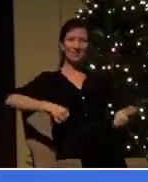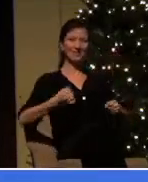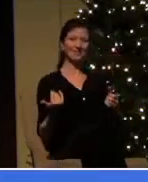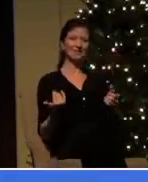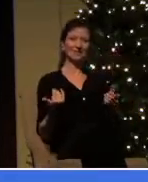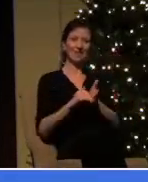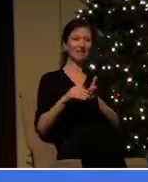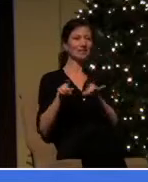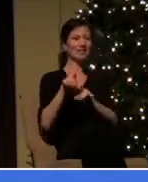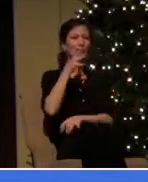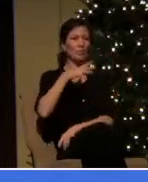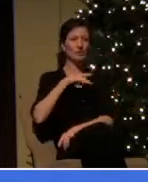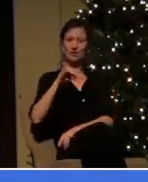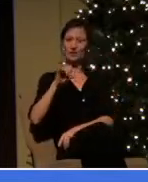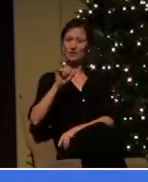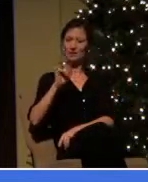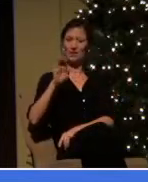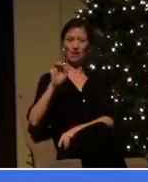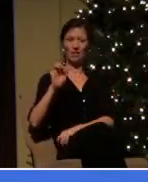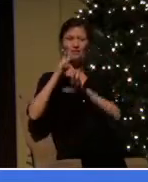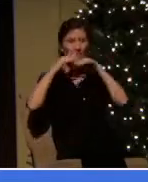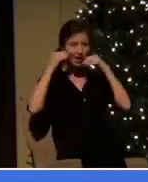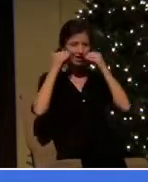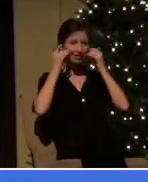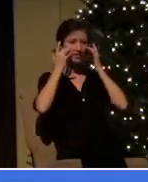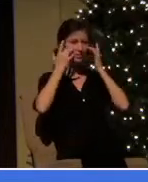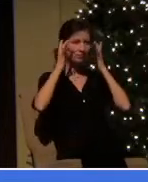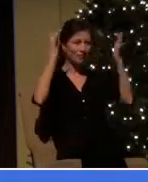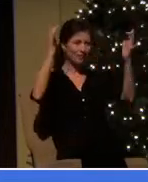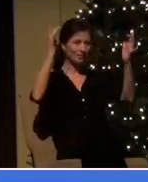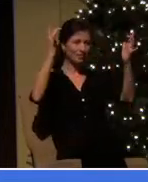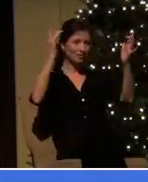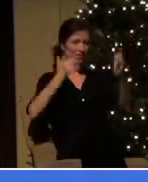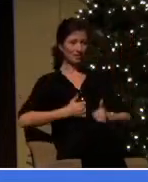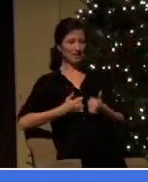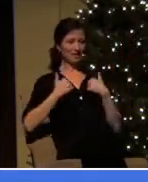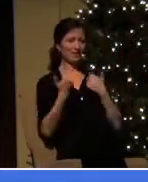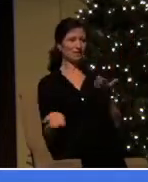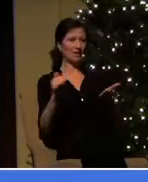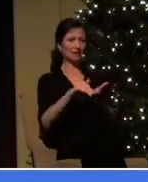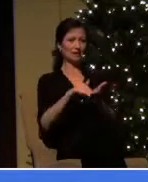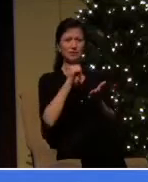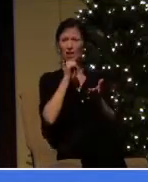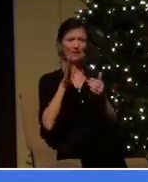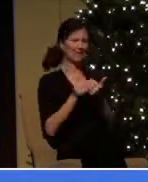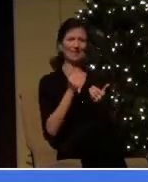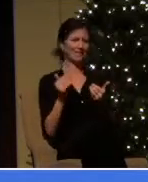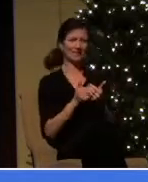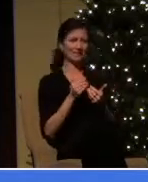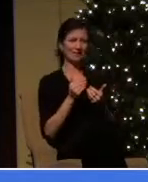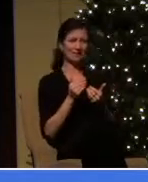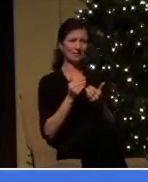come down. Because if you know me at all, then you know that that's my passion. It's not an easy business. It